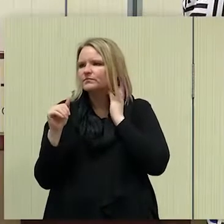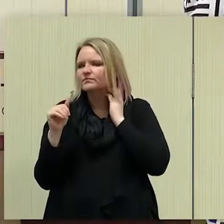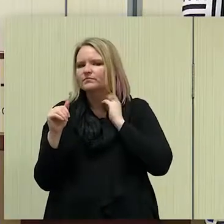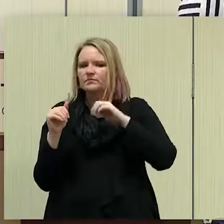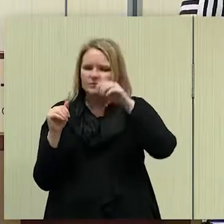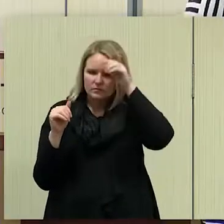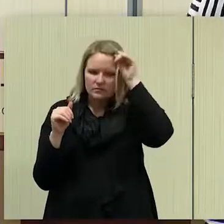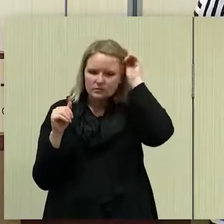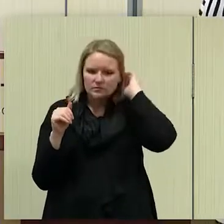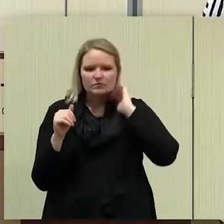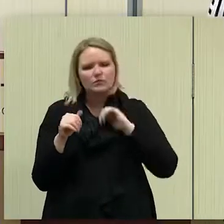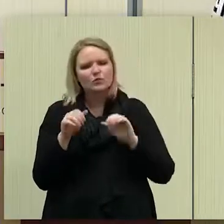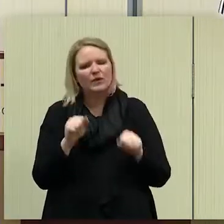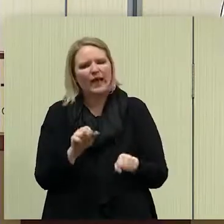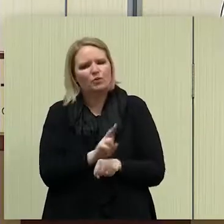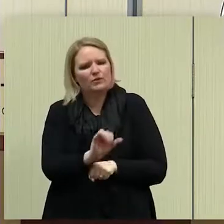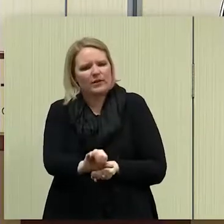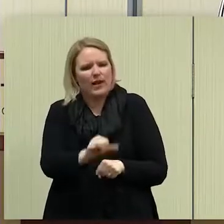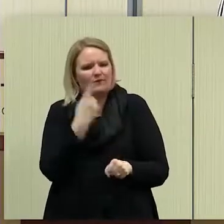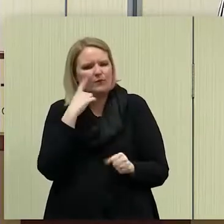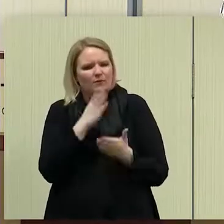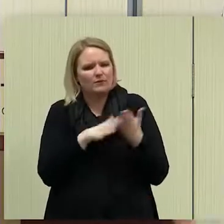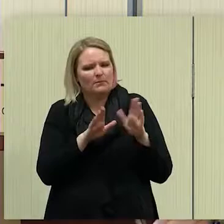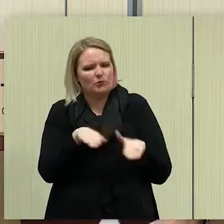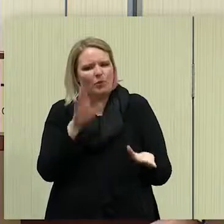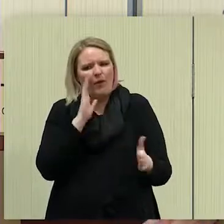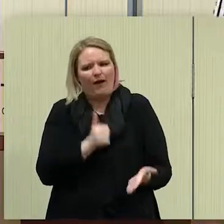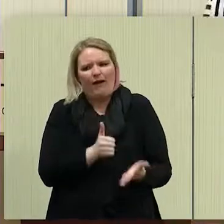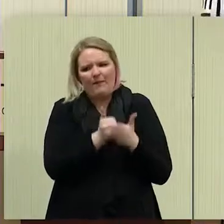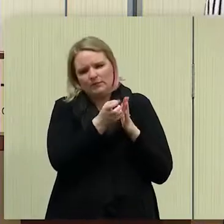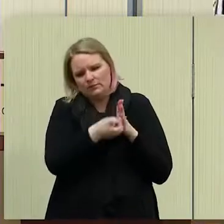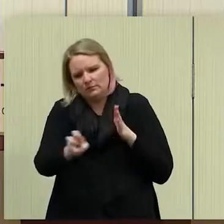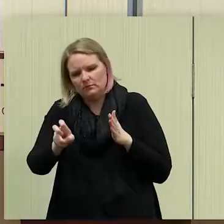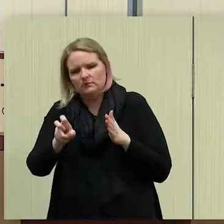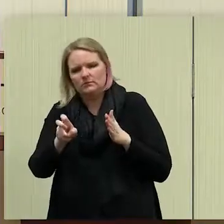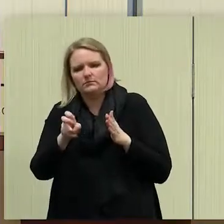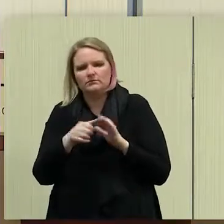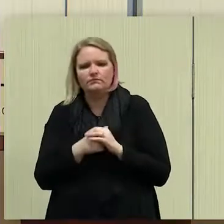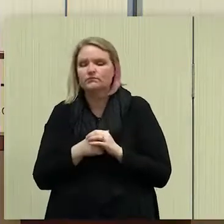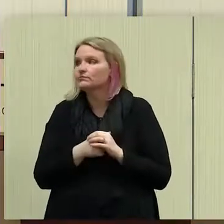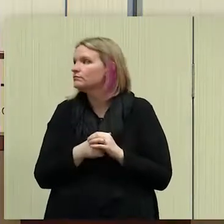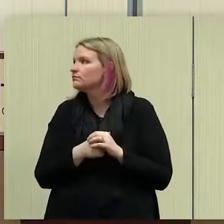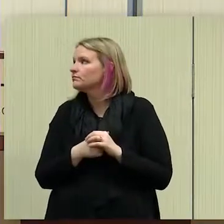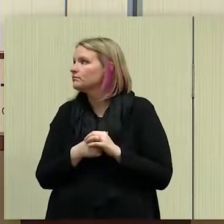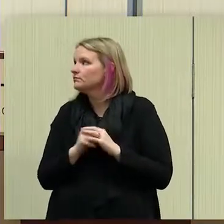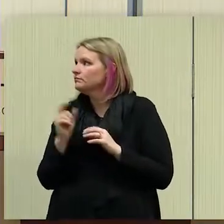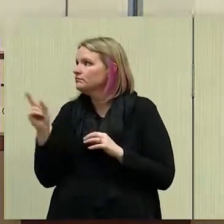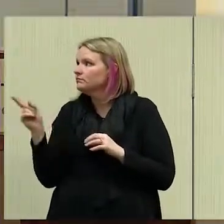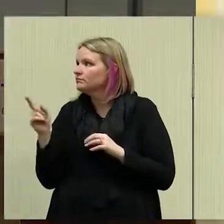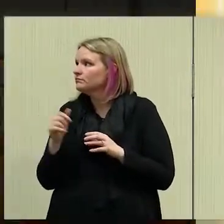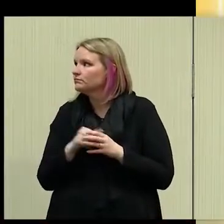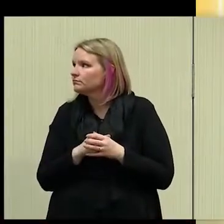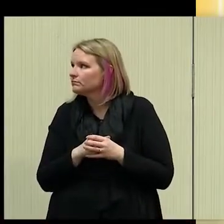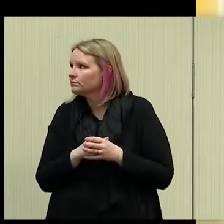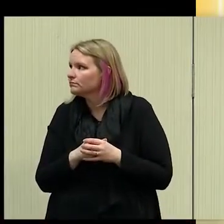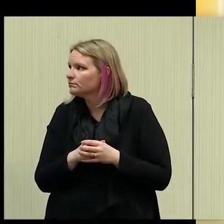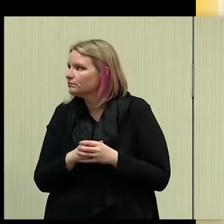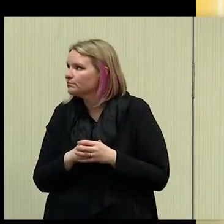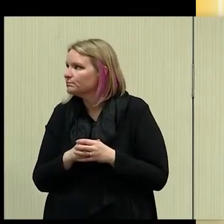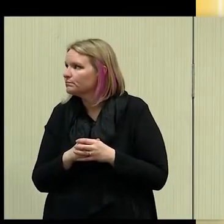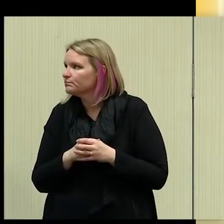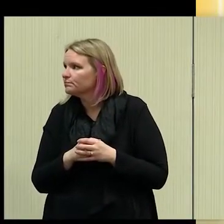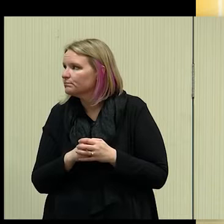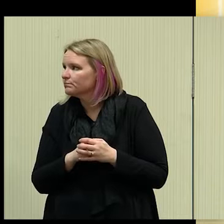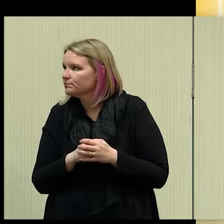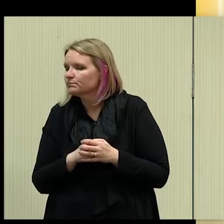you may use visual supports with some children to help them move from one environment to the other. So, you know, here's a kind of visual support. Go line up